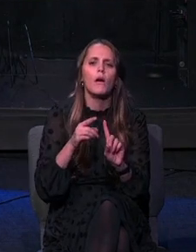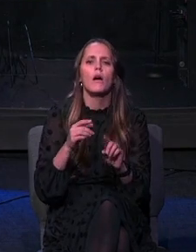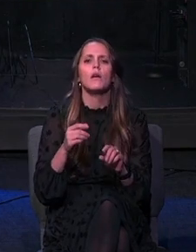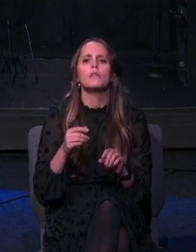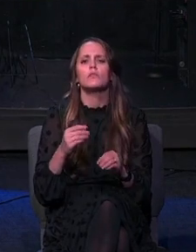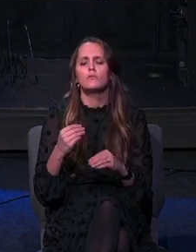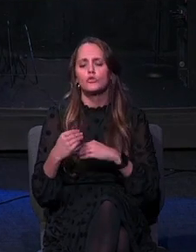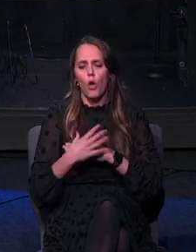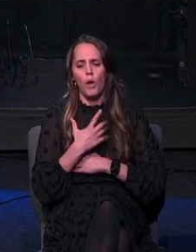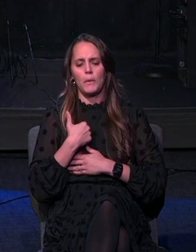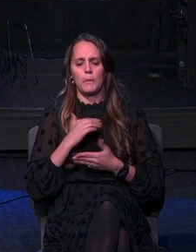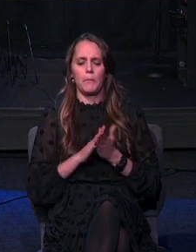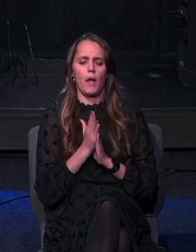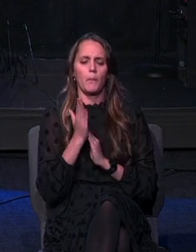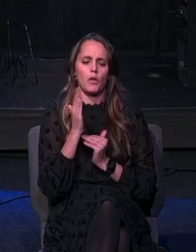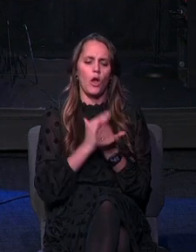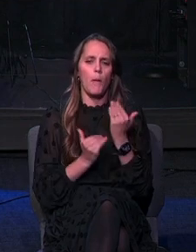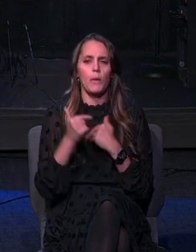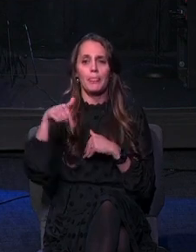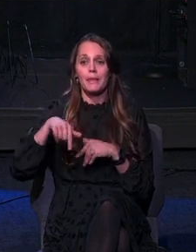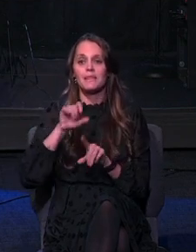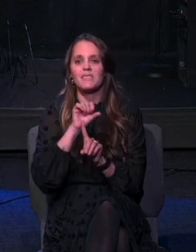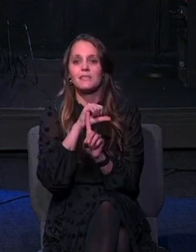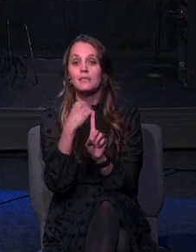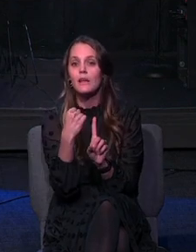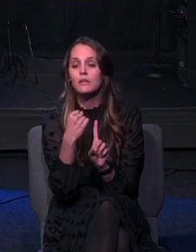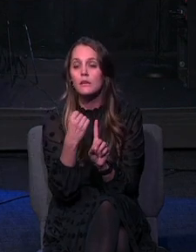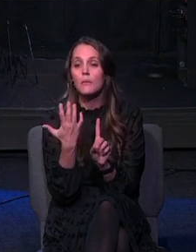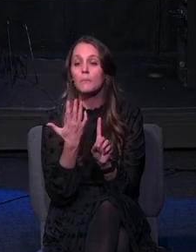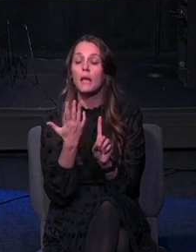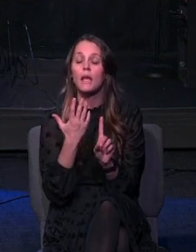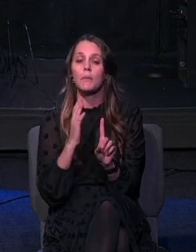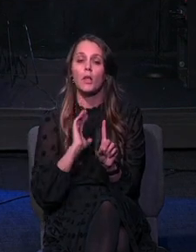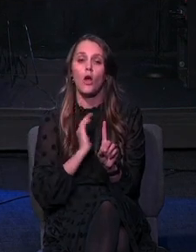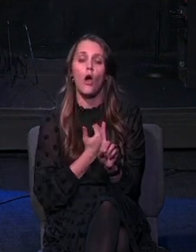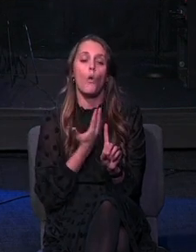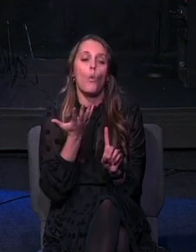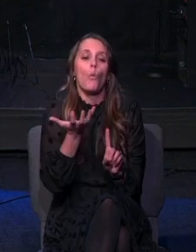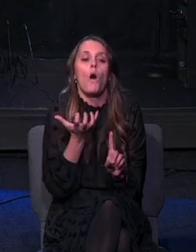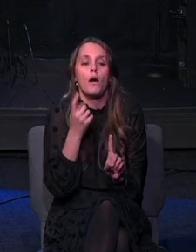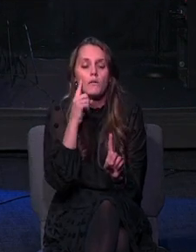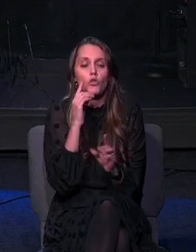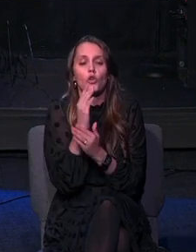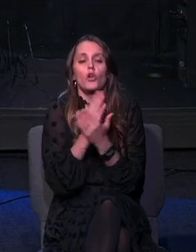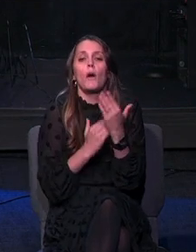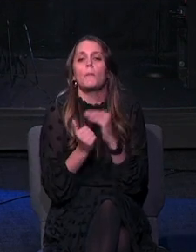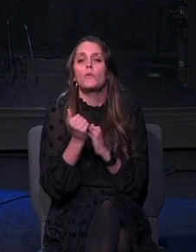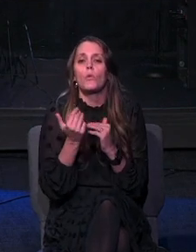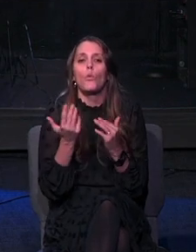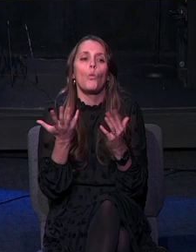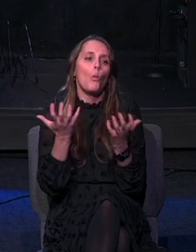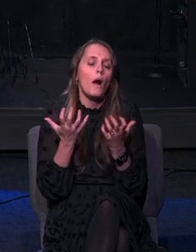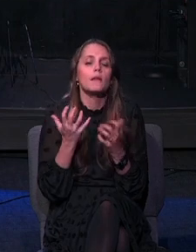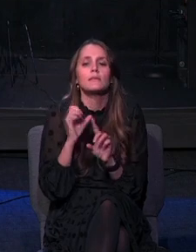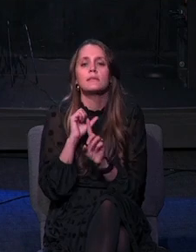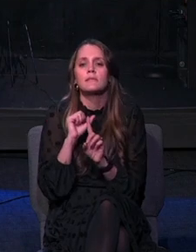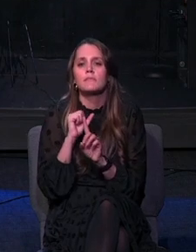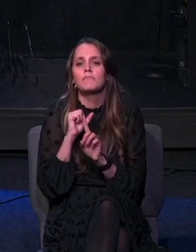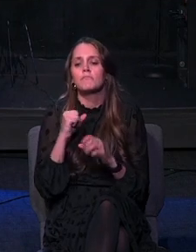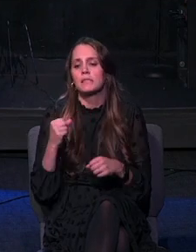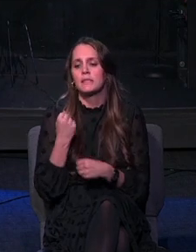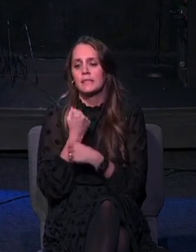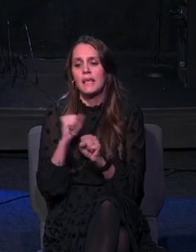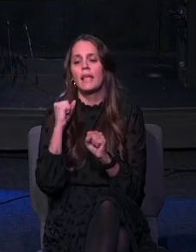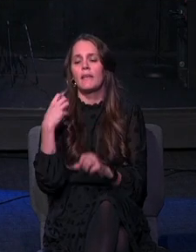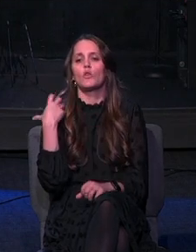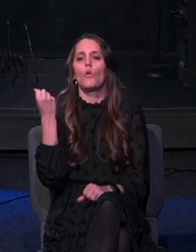setting. Maybe it's because of our pursuit of comfort or our pursuit of safety or our pursuit of preferences or if we're really being honest,